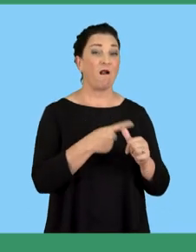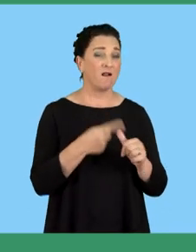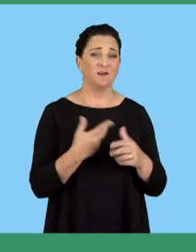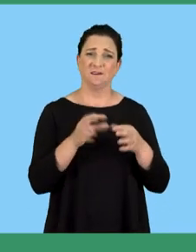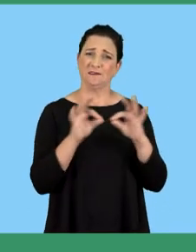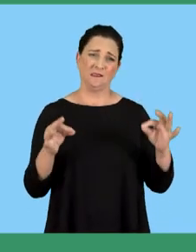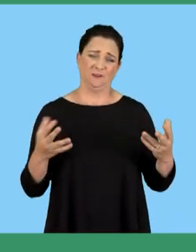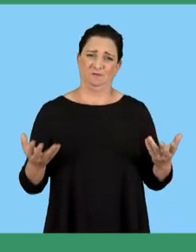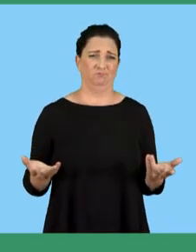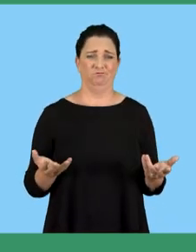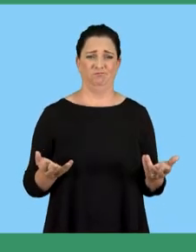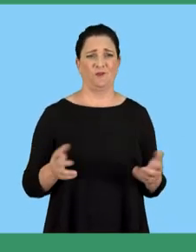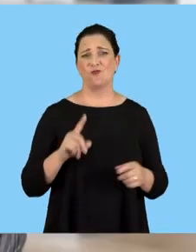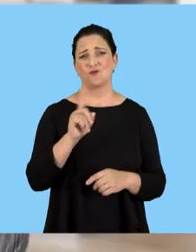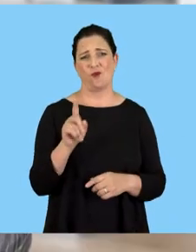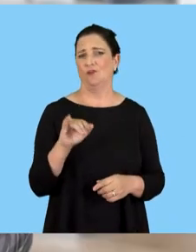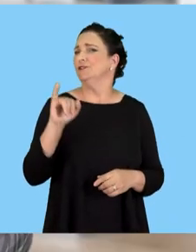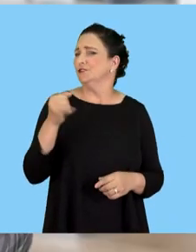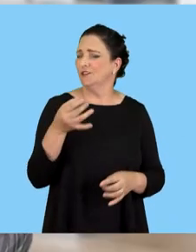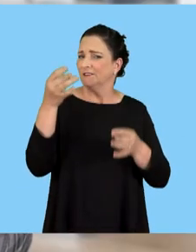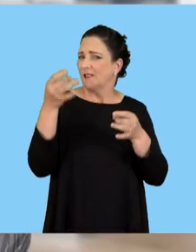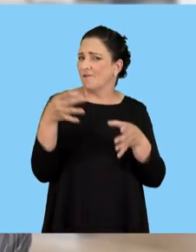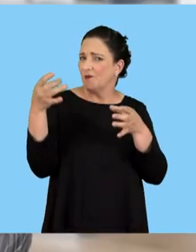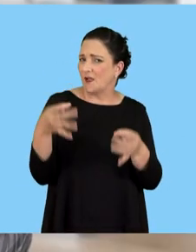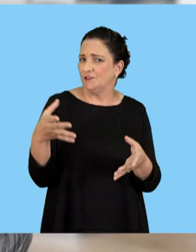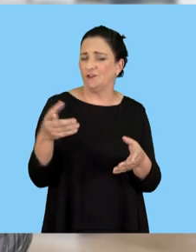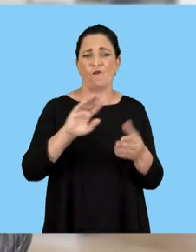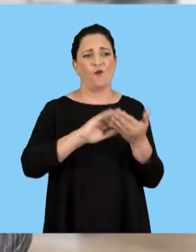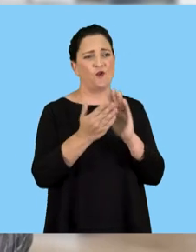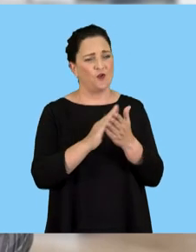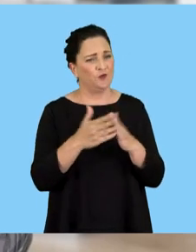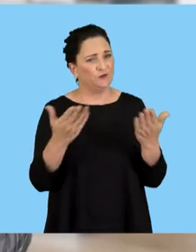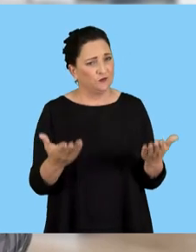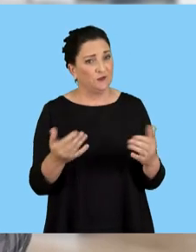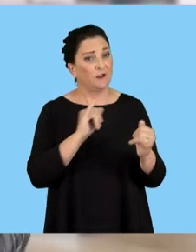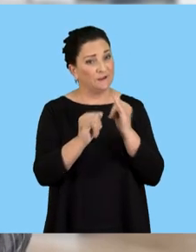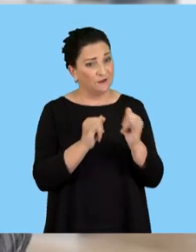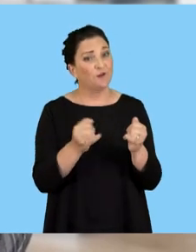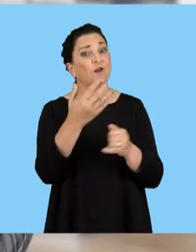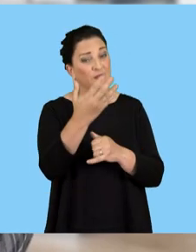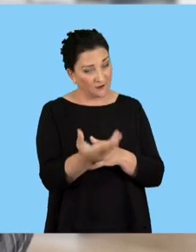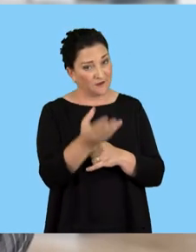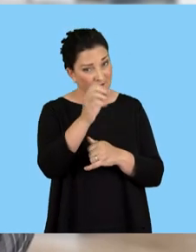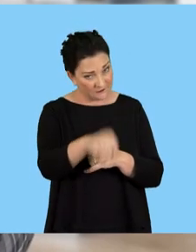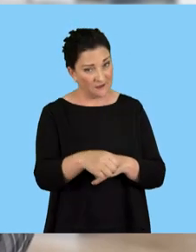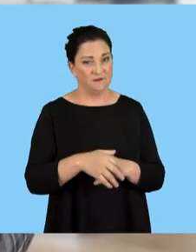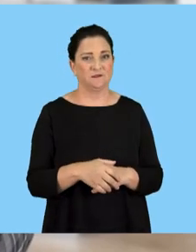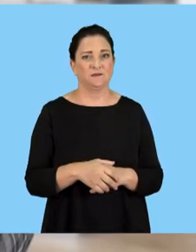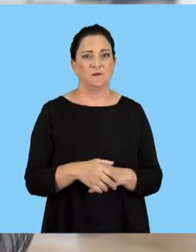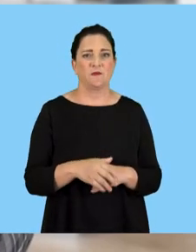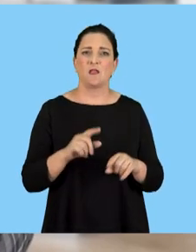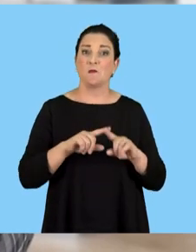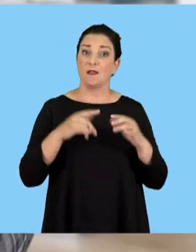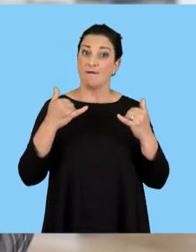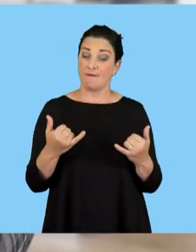sentence? No, this sentence is just informing you that community members were interviewed. However, when